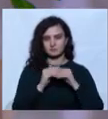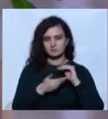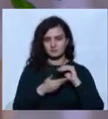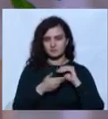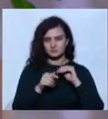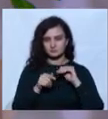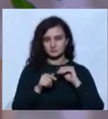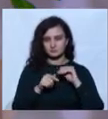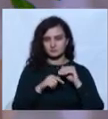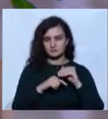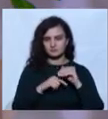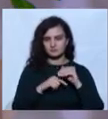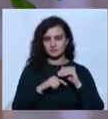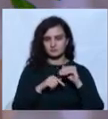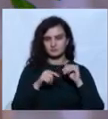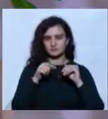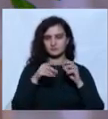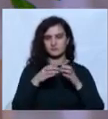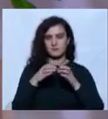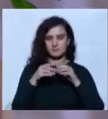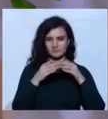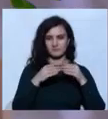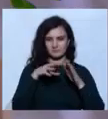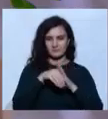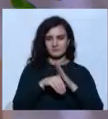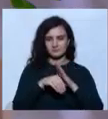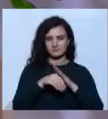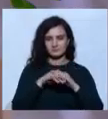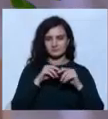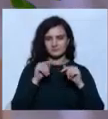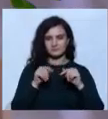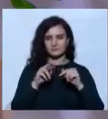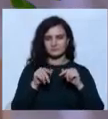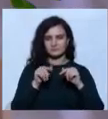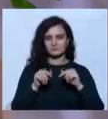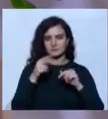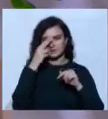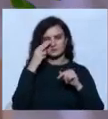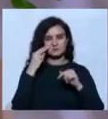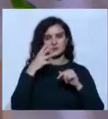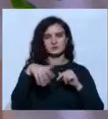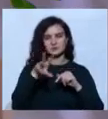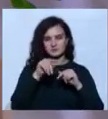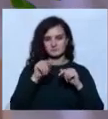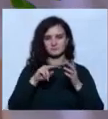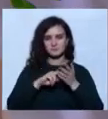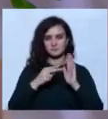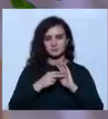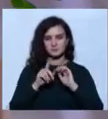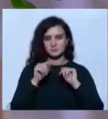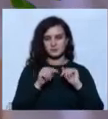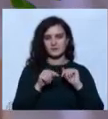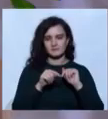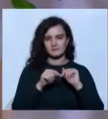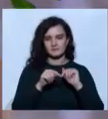basket, overhears the pirate crew members, and he hears that they are conspirators making a plan to